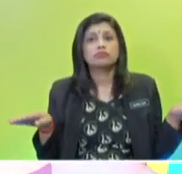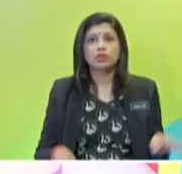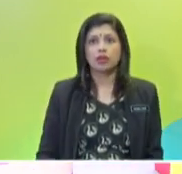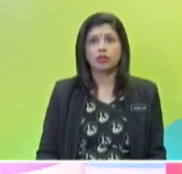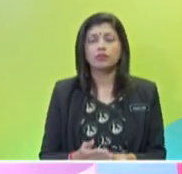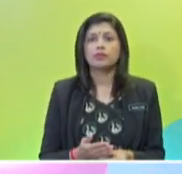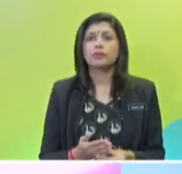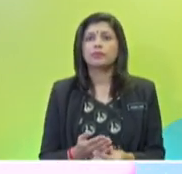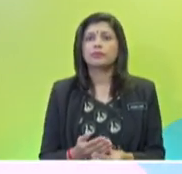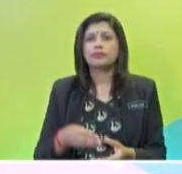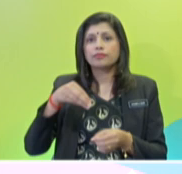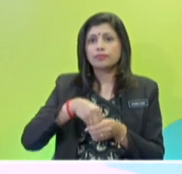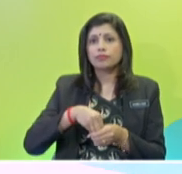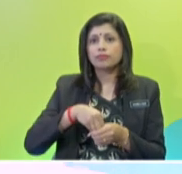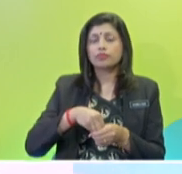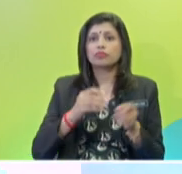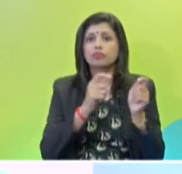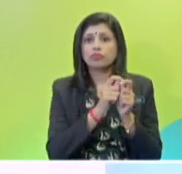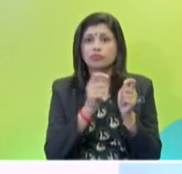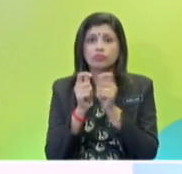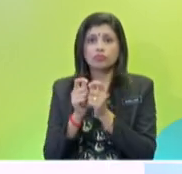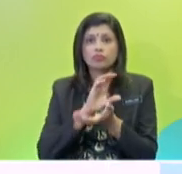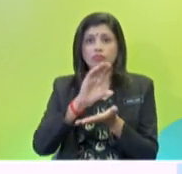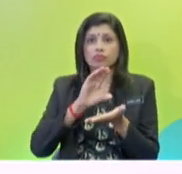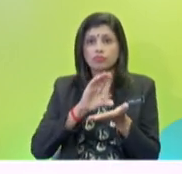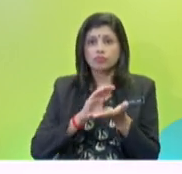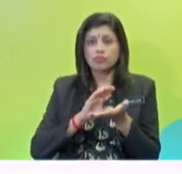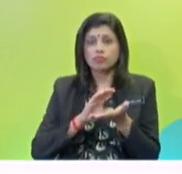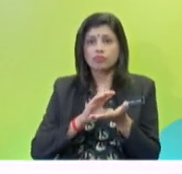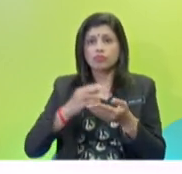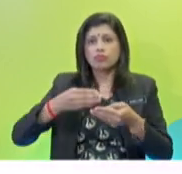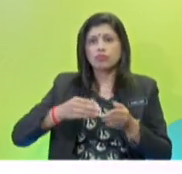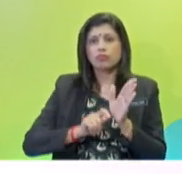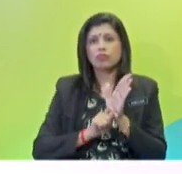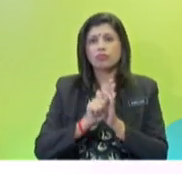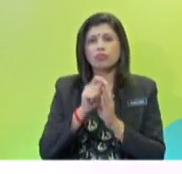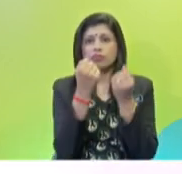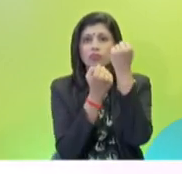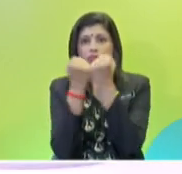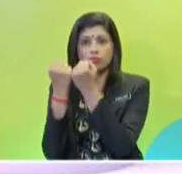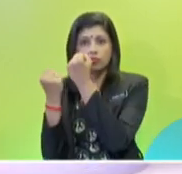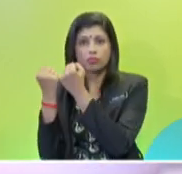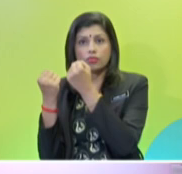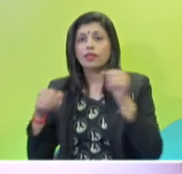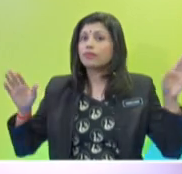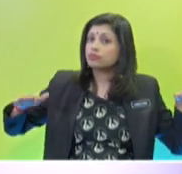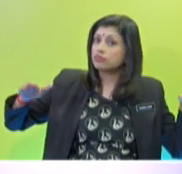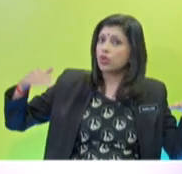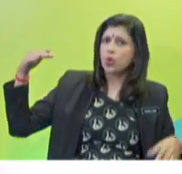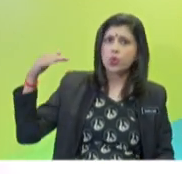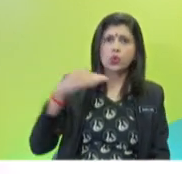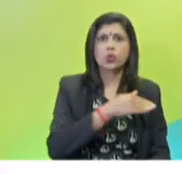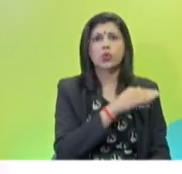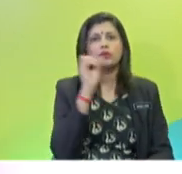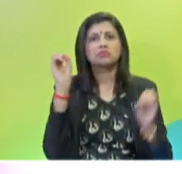But everything looked different. All around him were tall glass skyscrapers with flying cars whizzing past. There were no trees and green